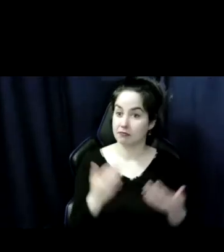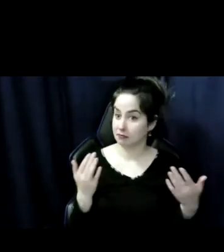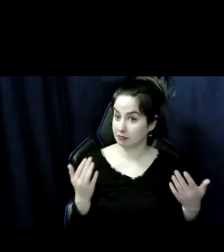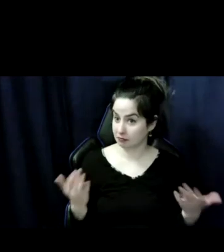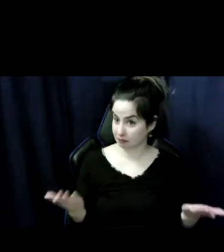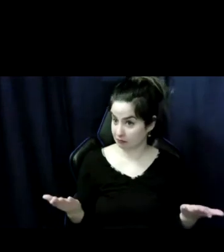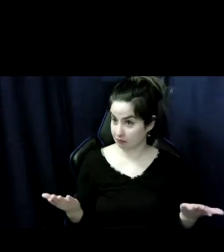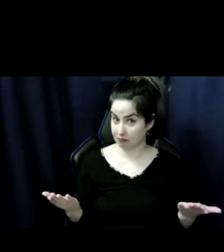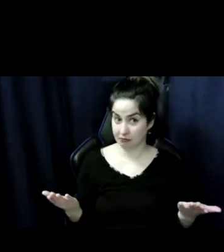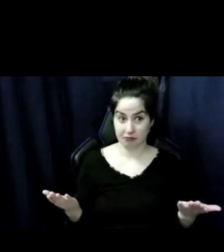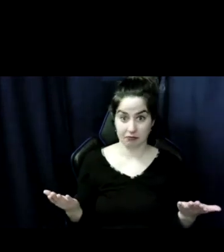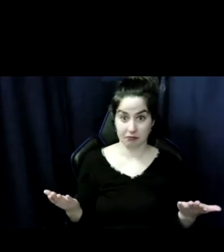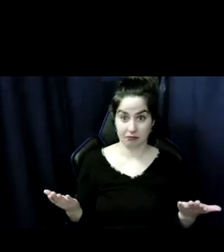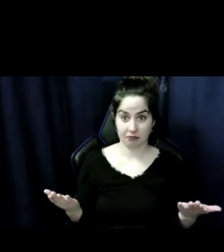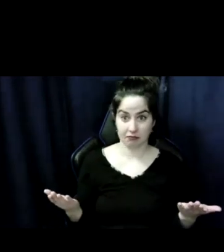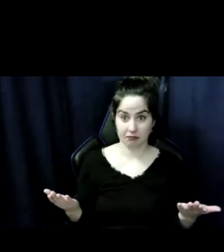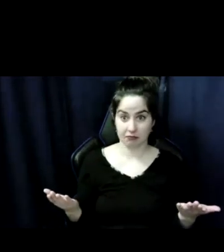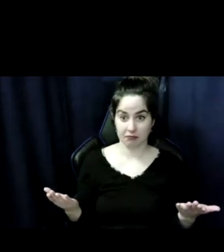Clay and paper.